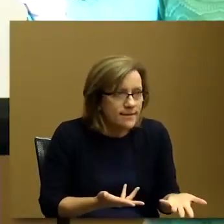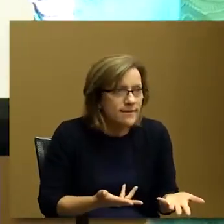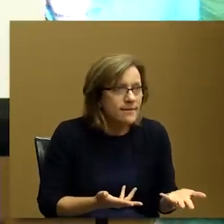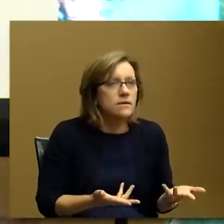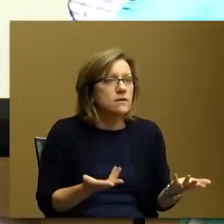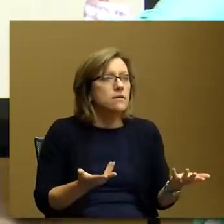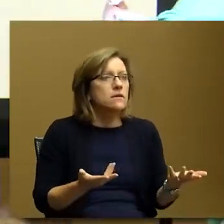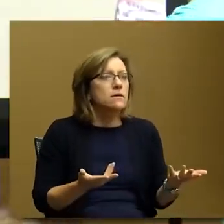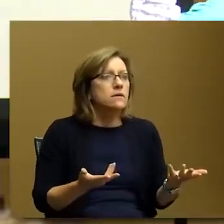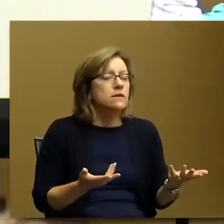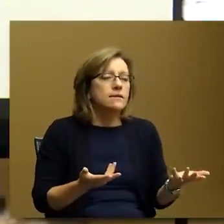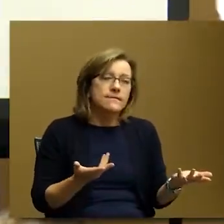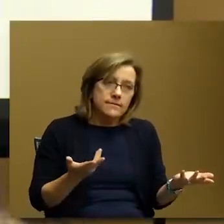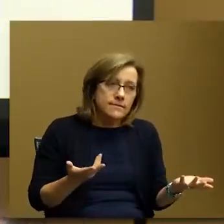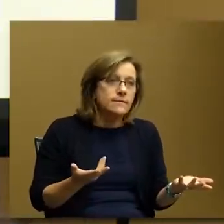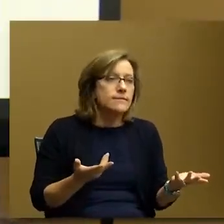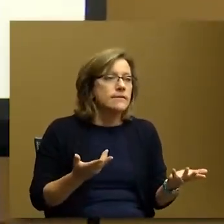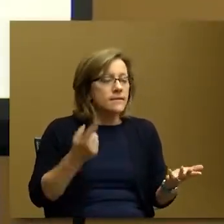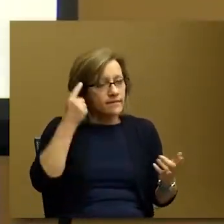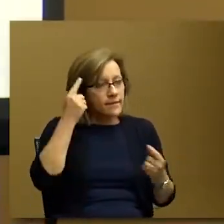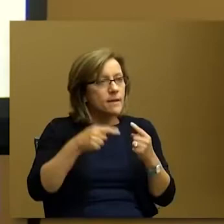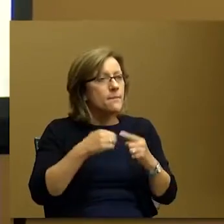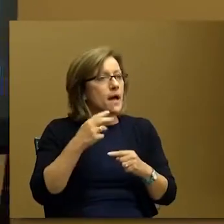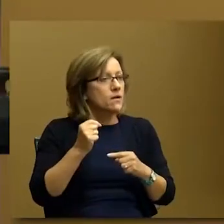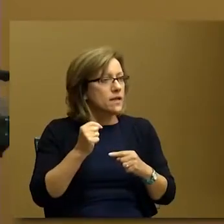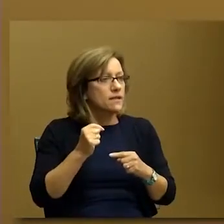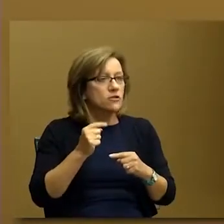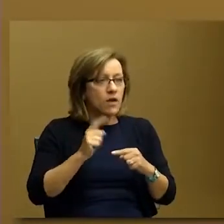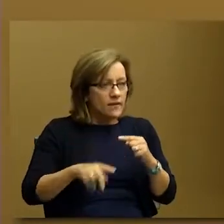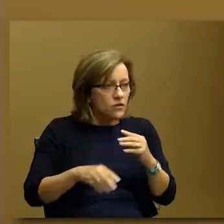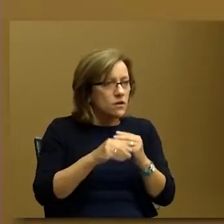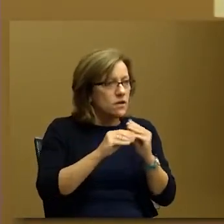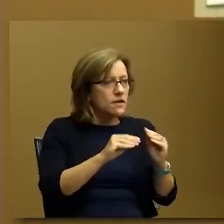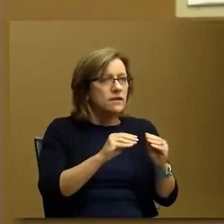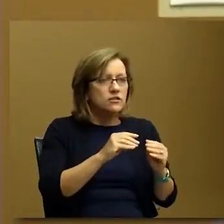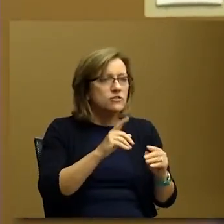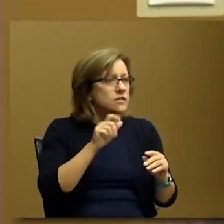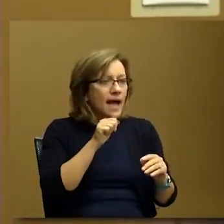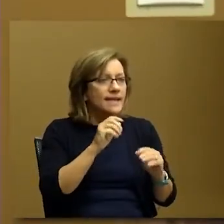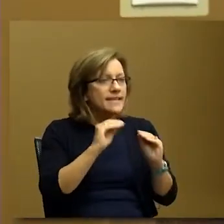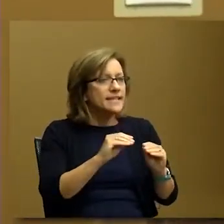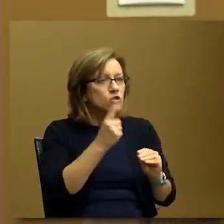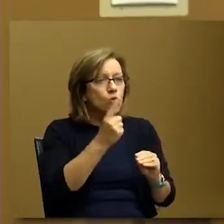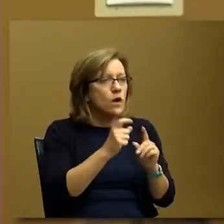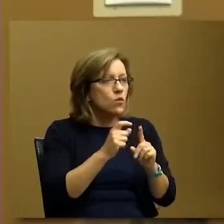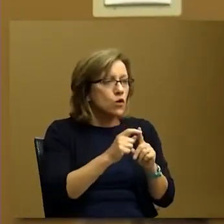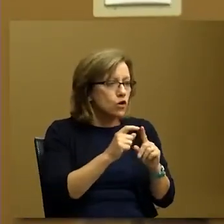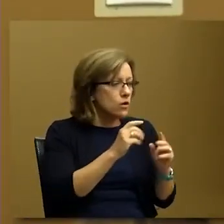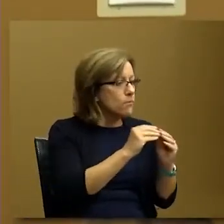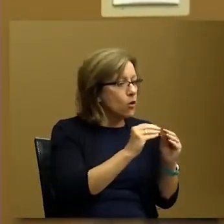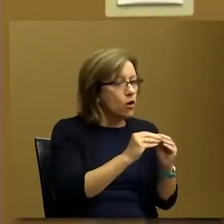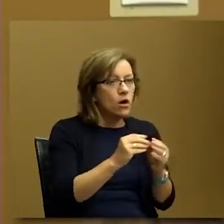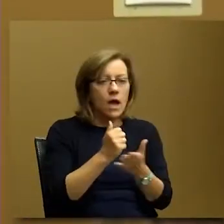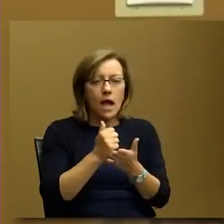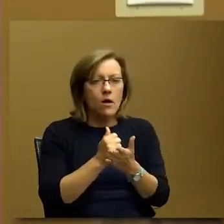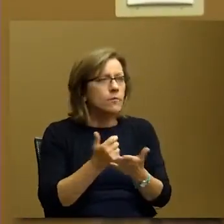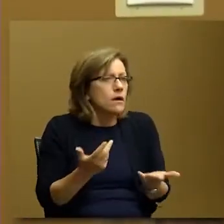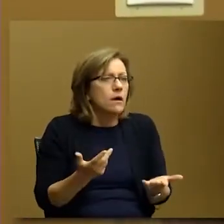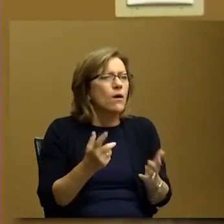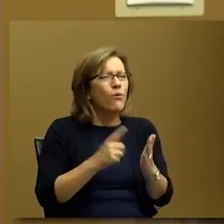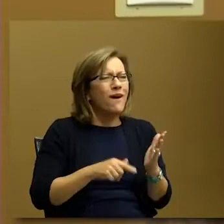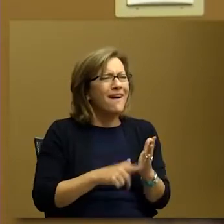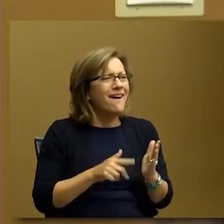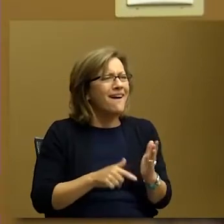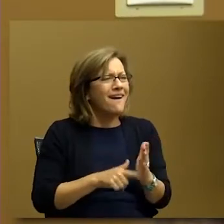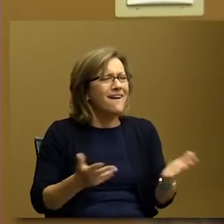home, people. Take it home. Because otherwise, then this kid is just doing more. And that, we